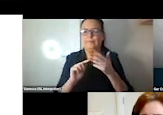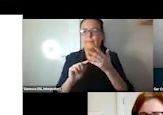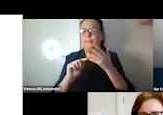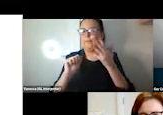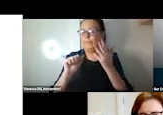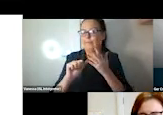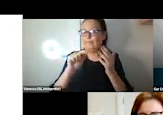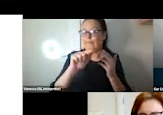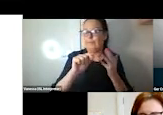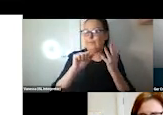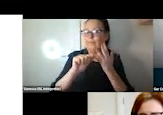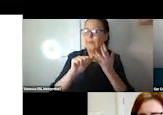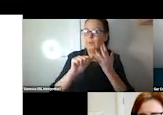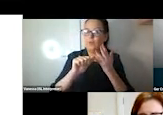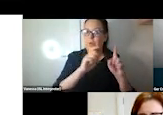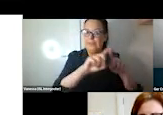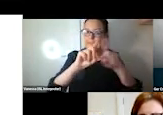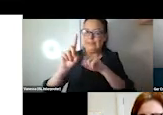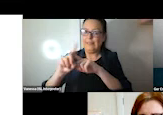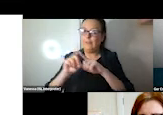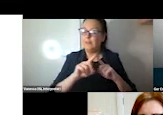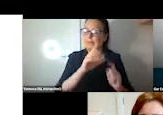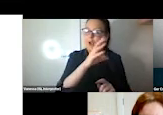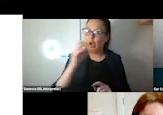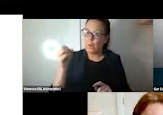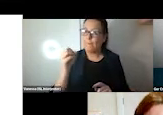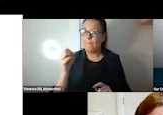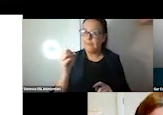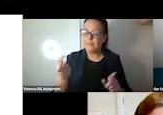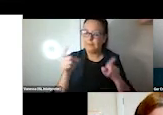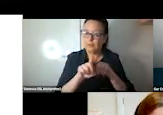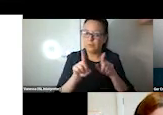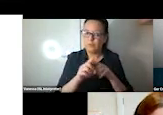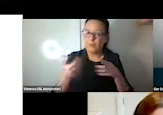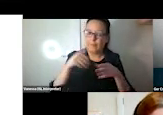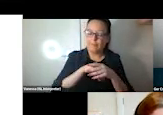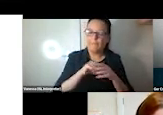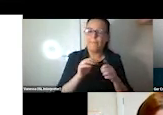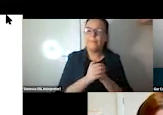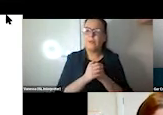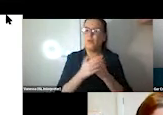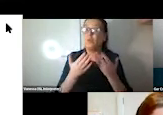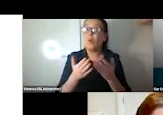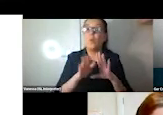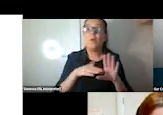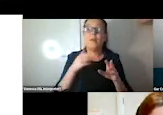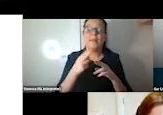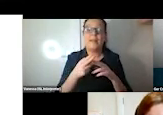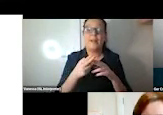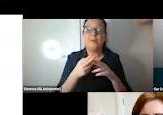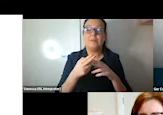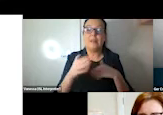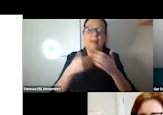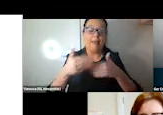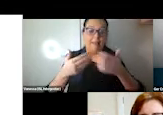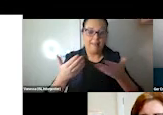possible. So there's some, and you will hear more throughout this morning. So without further ado, I'm